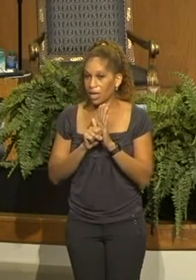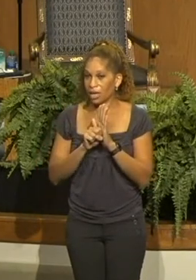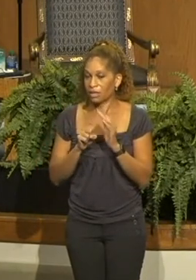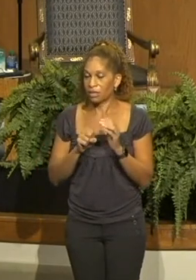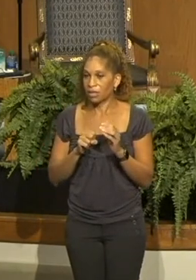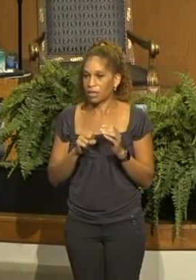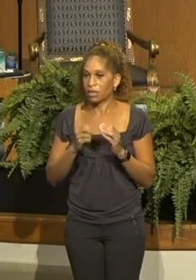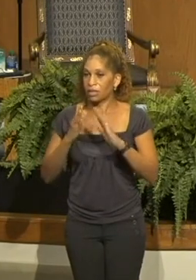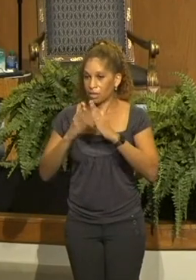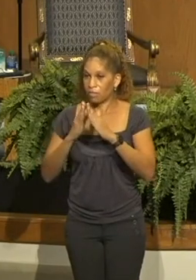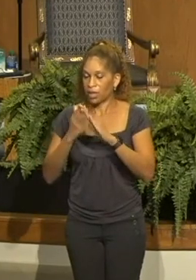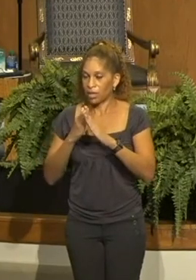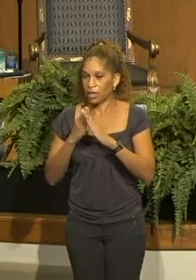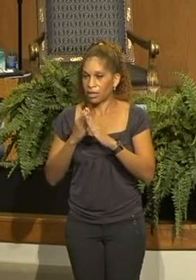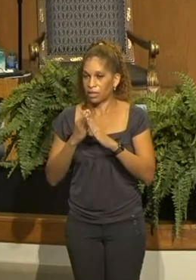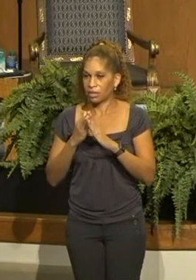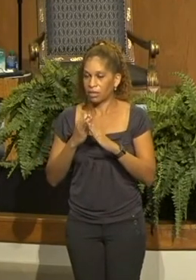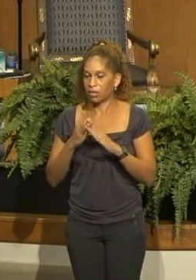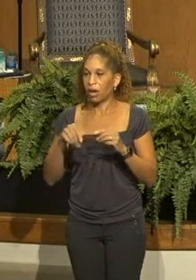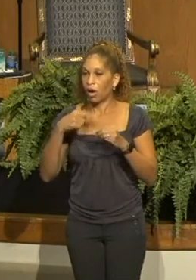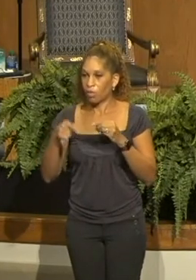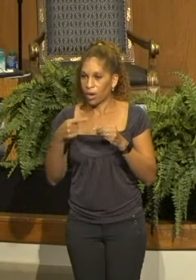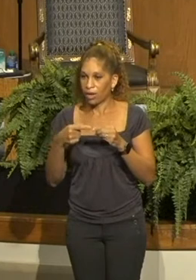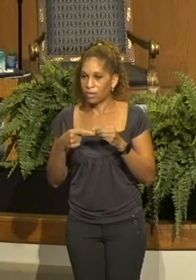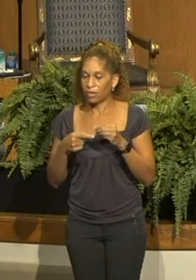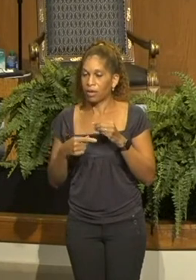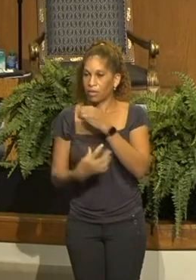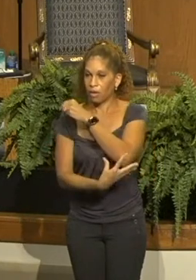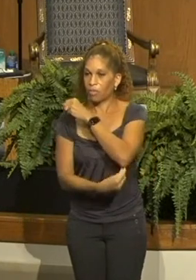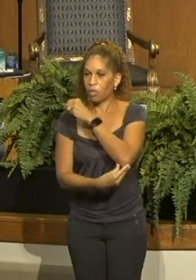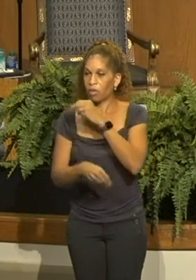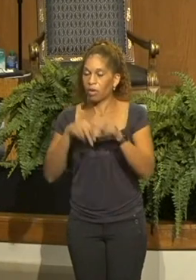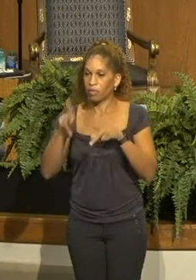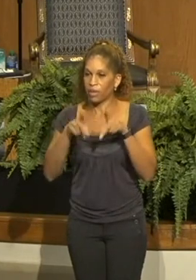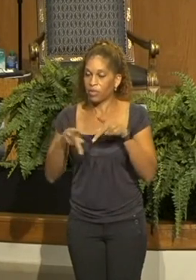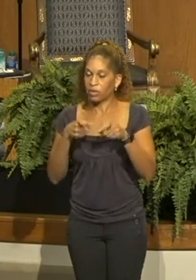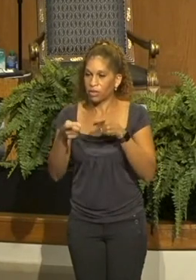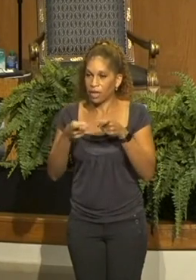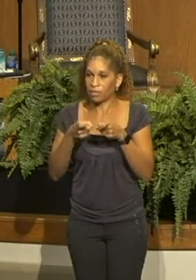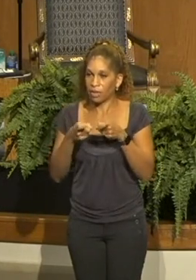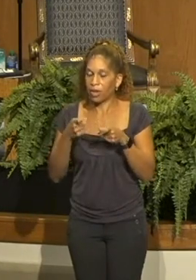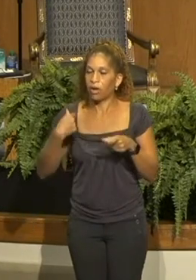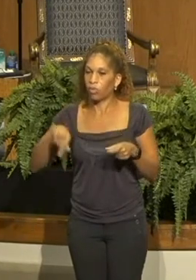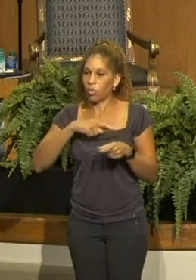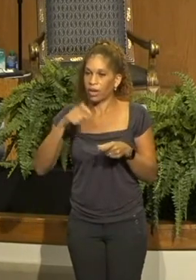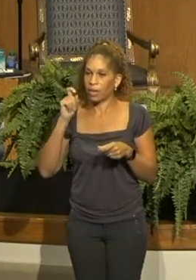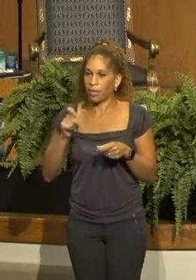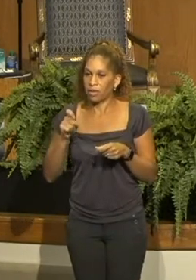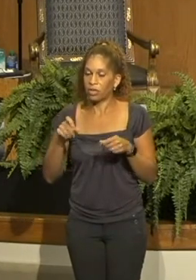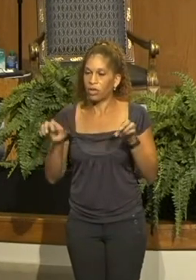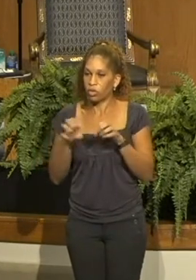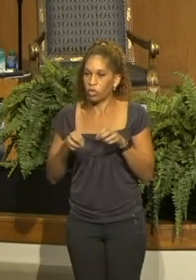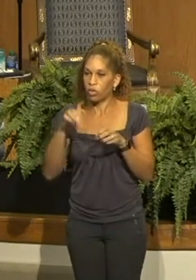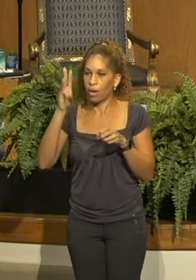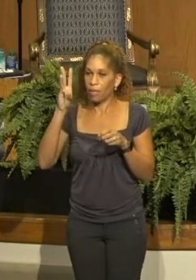Poor People's Jubilee platform and the We Must Do More,